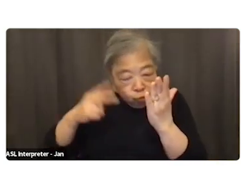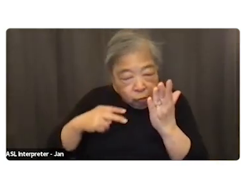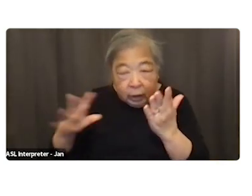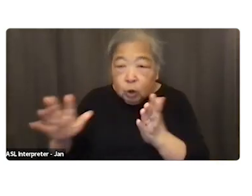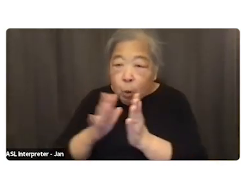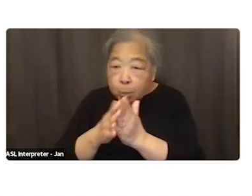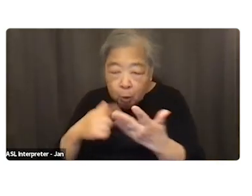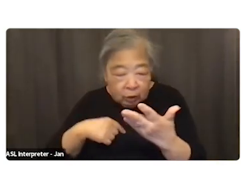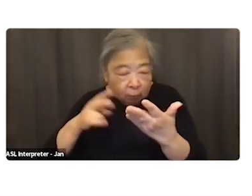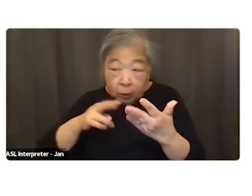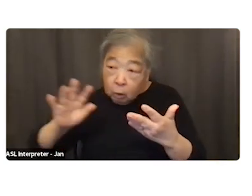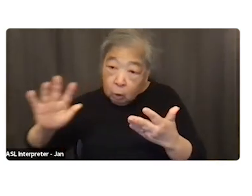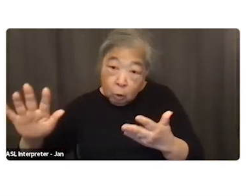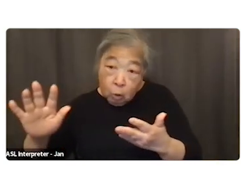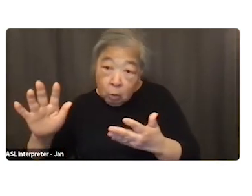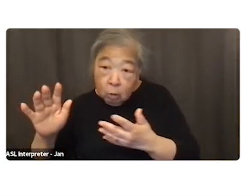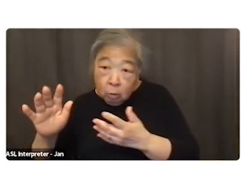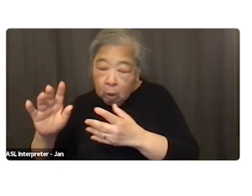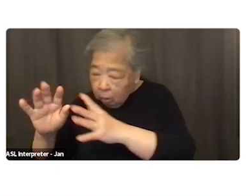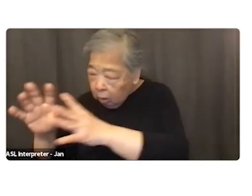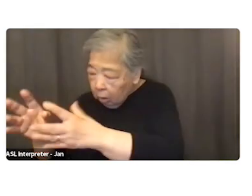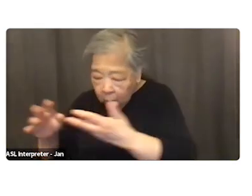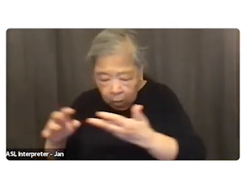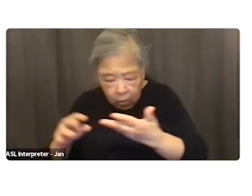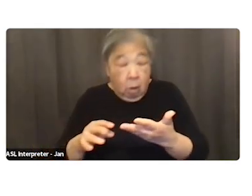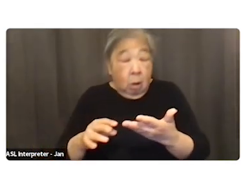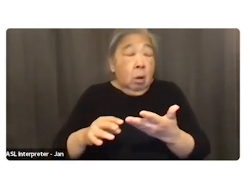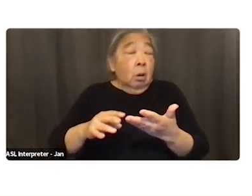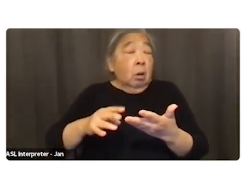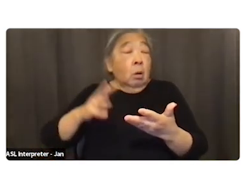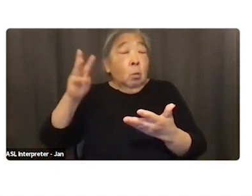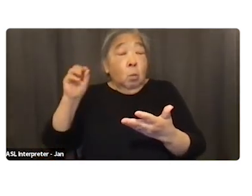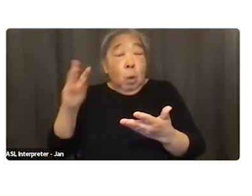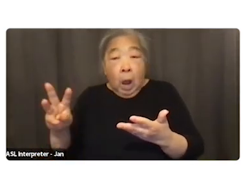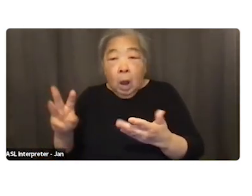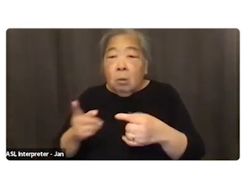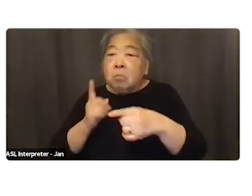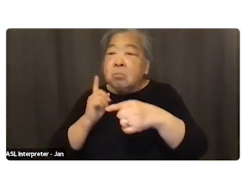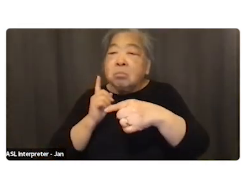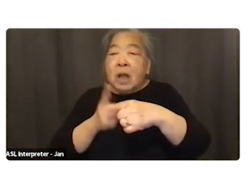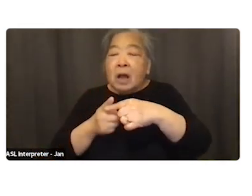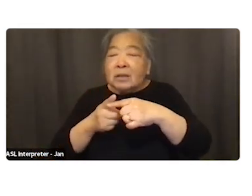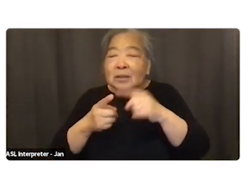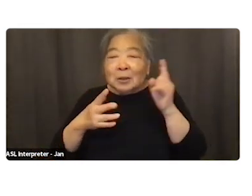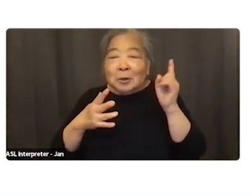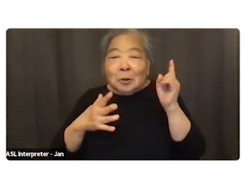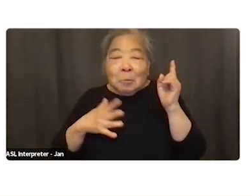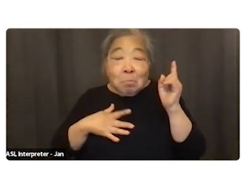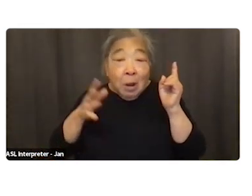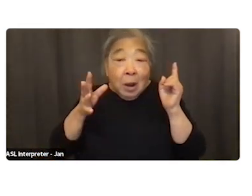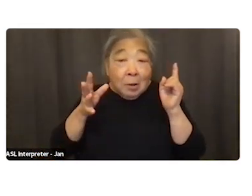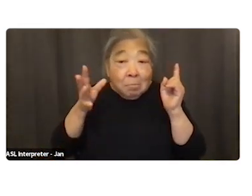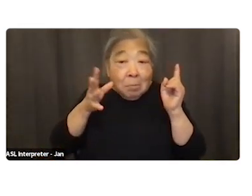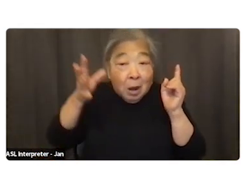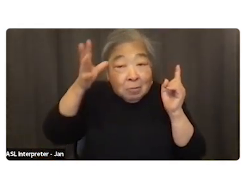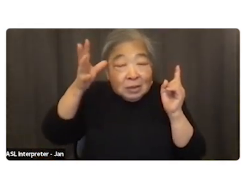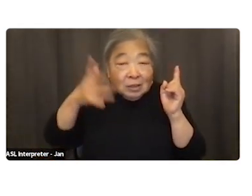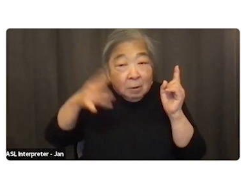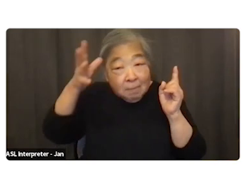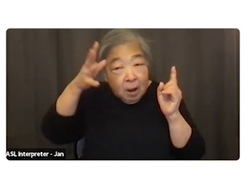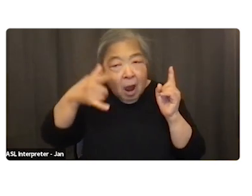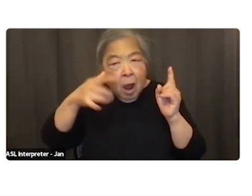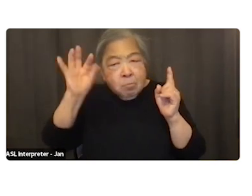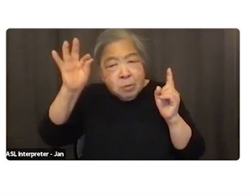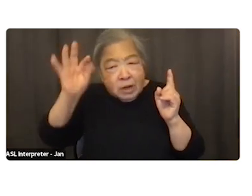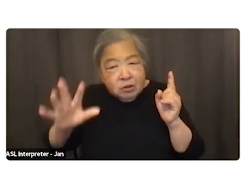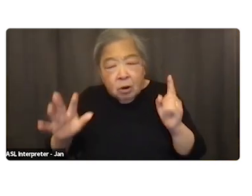and my mind was just blown. Now I'm also a preacher's kid, right? So you can imagine my frustration when I